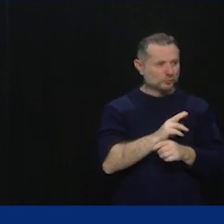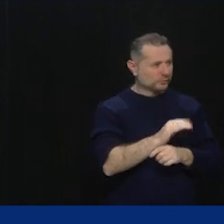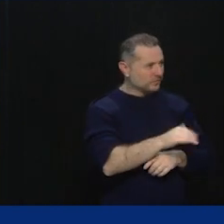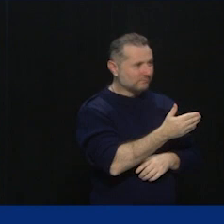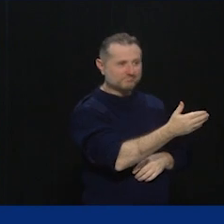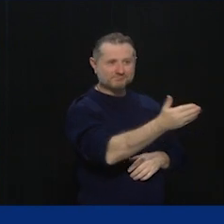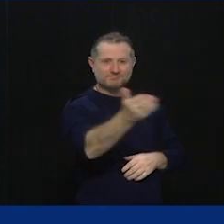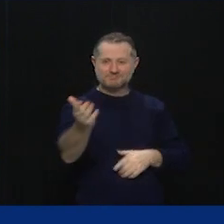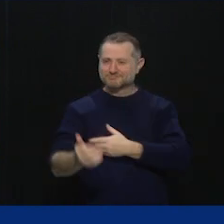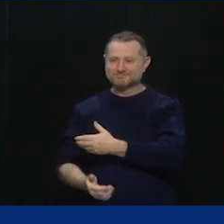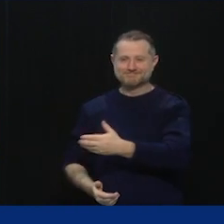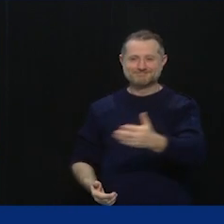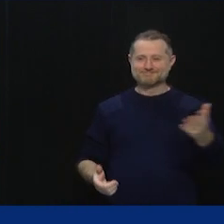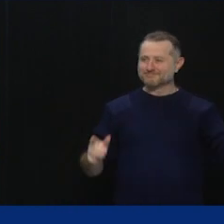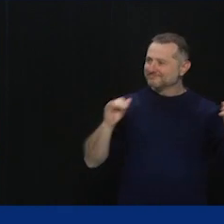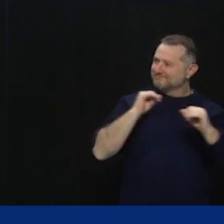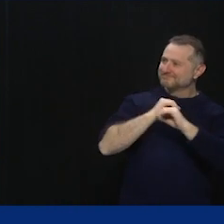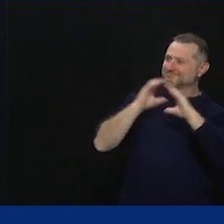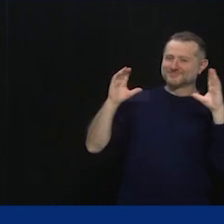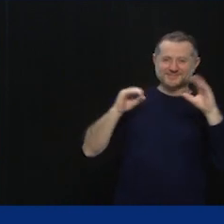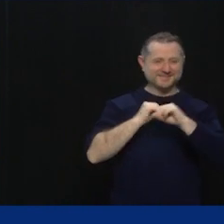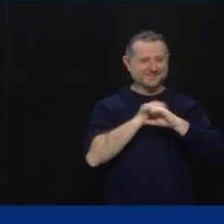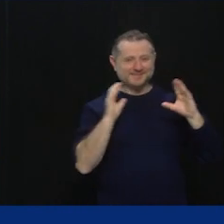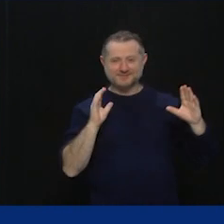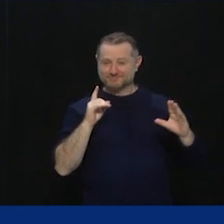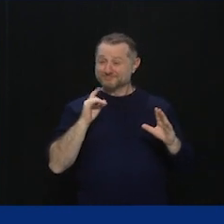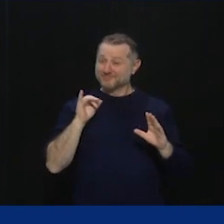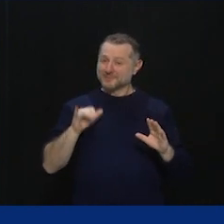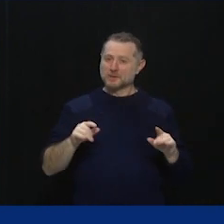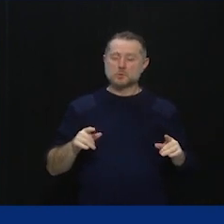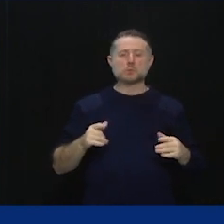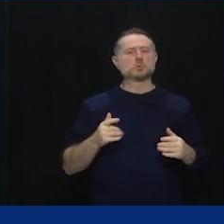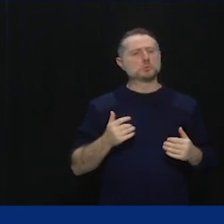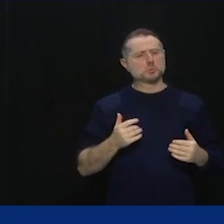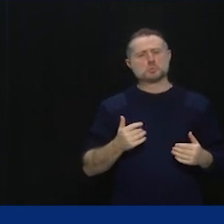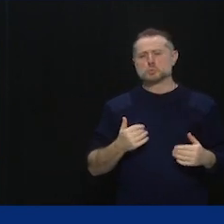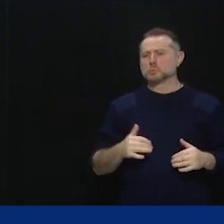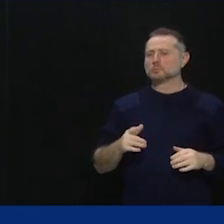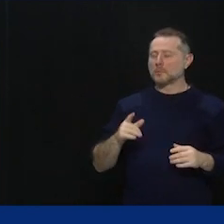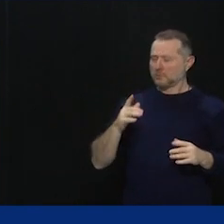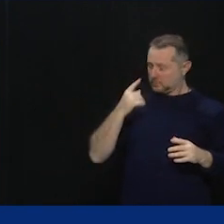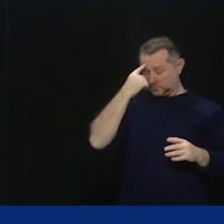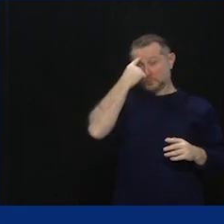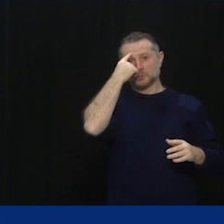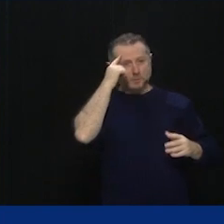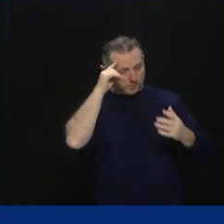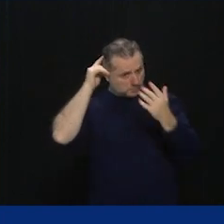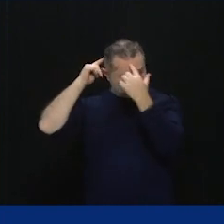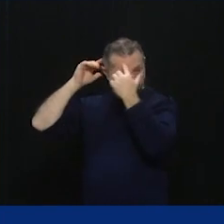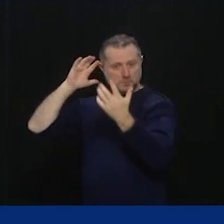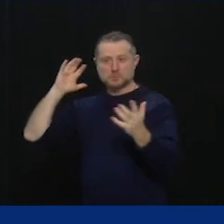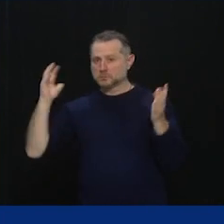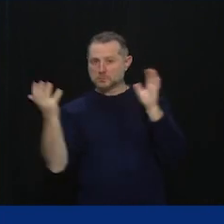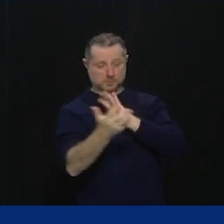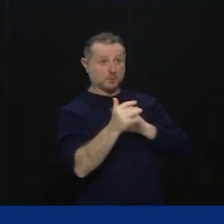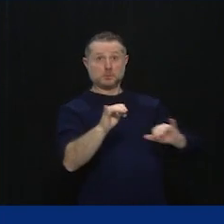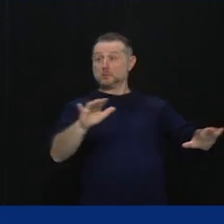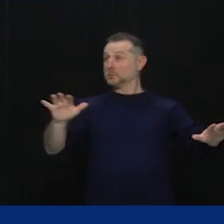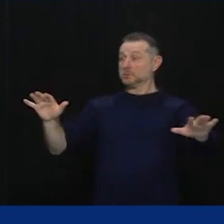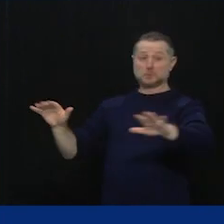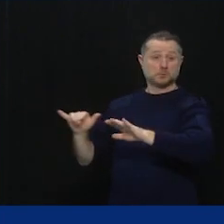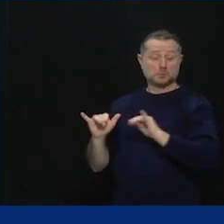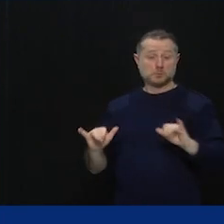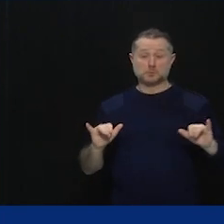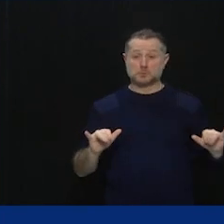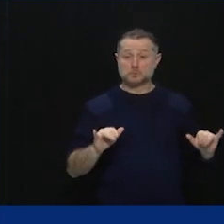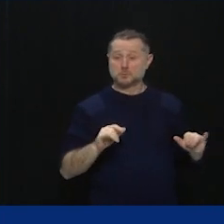And that was a huge breakthrough. And then the studying of the secret process for, as Bob said,